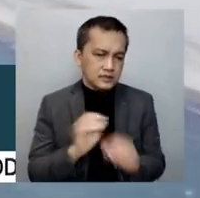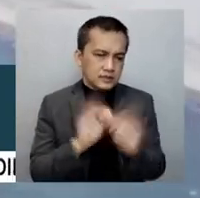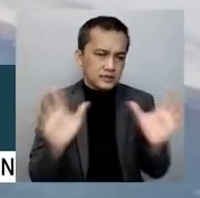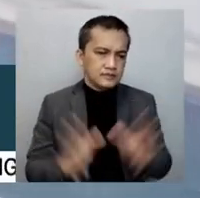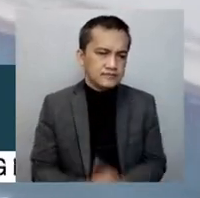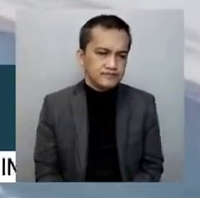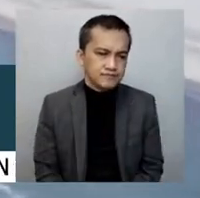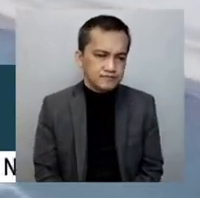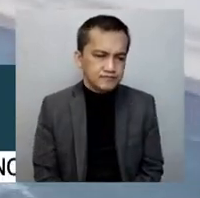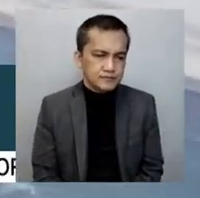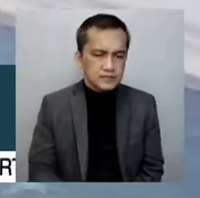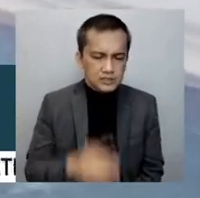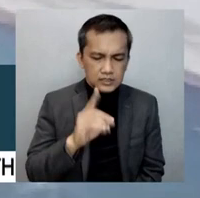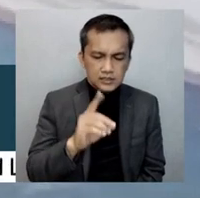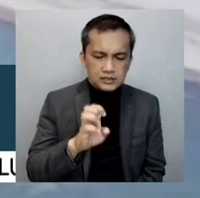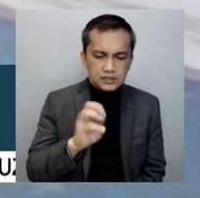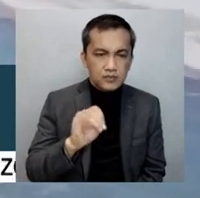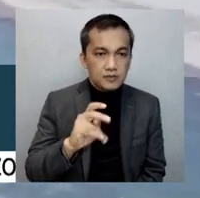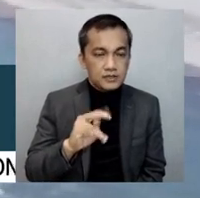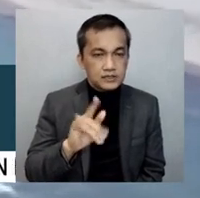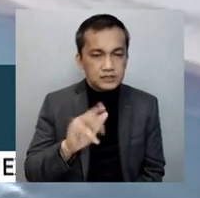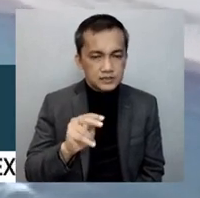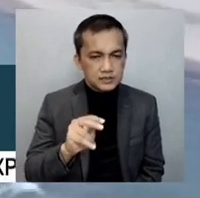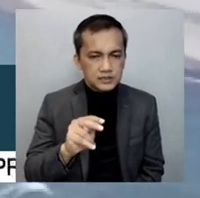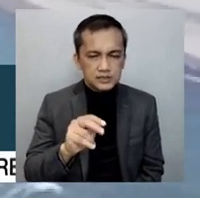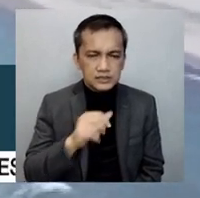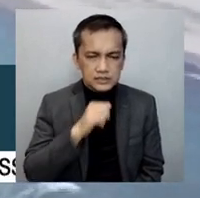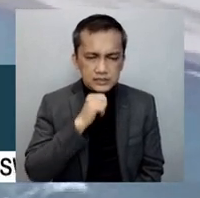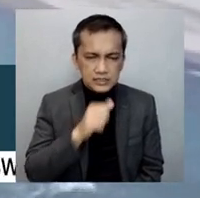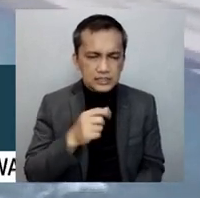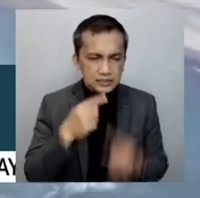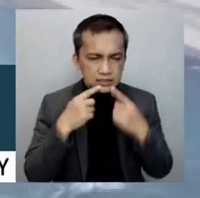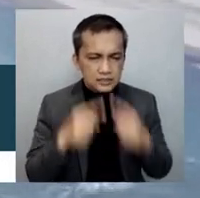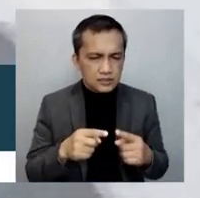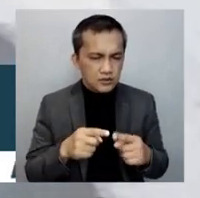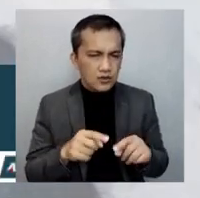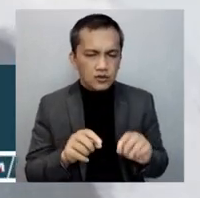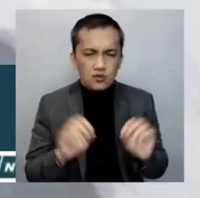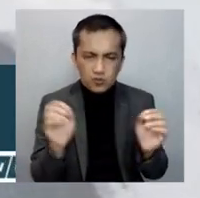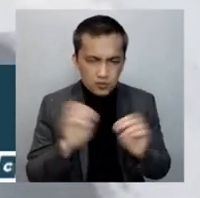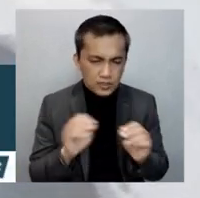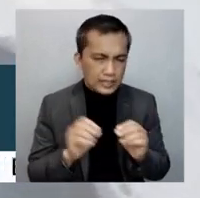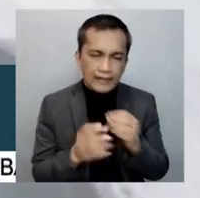The demobilization is not declaring that there is no more